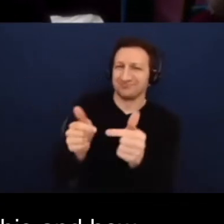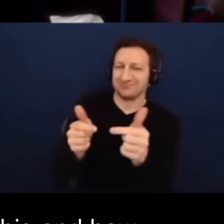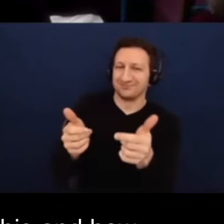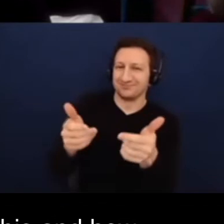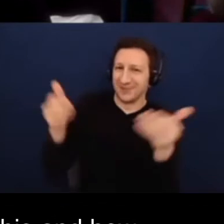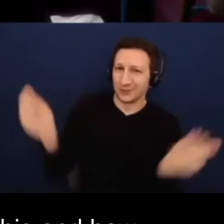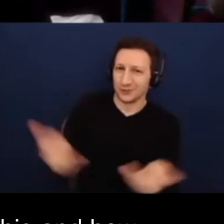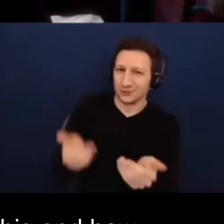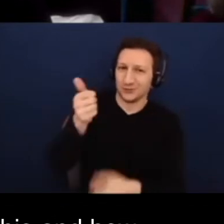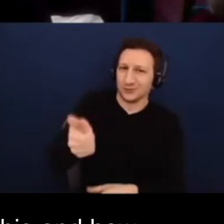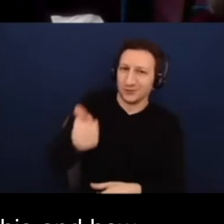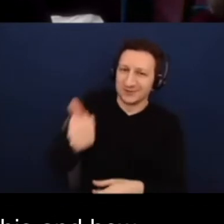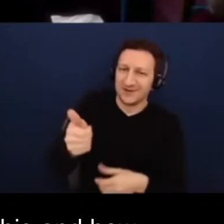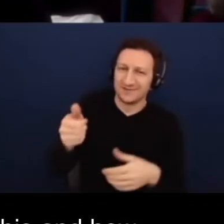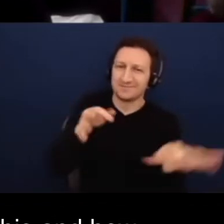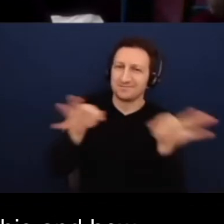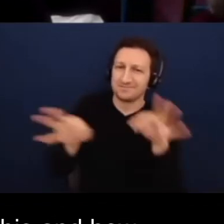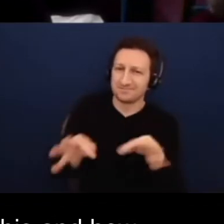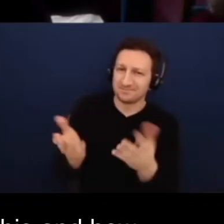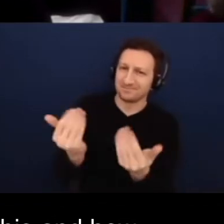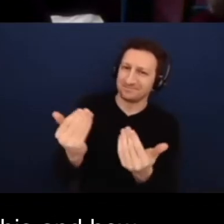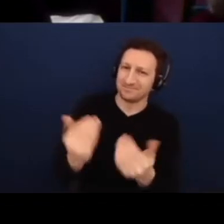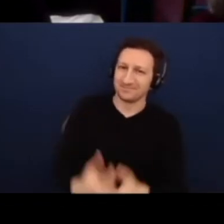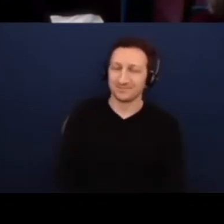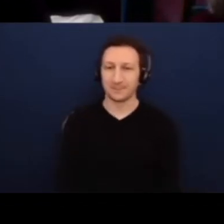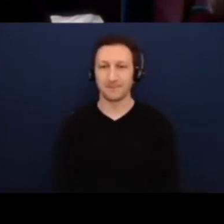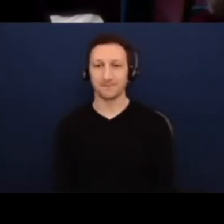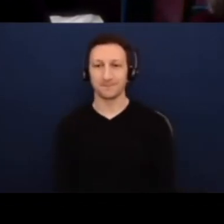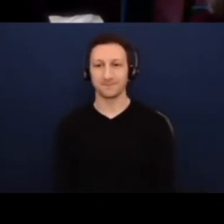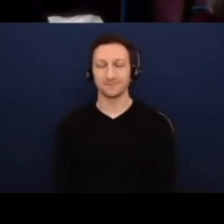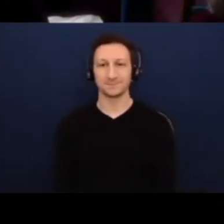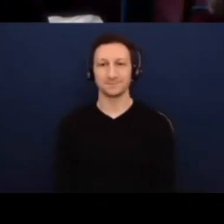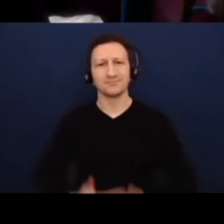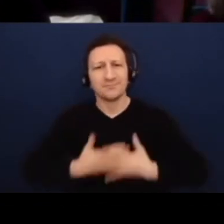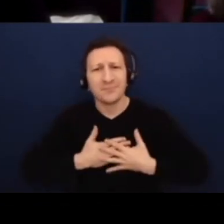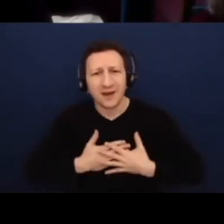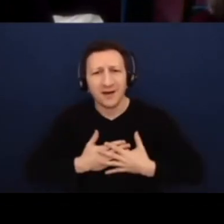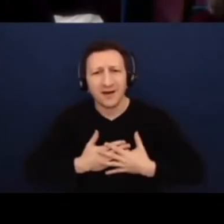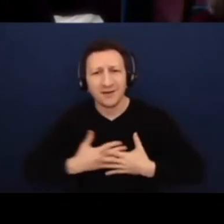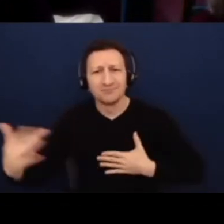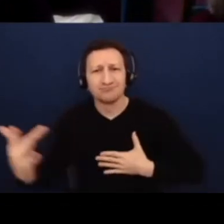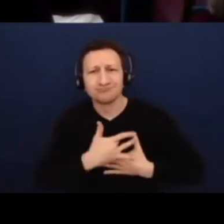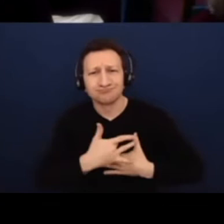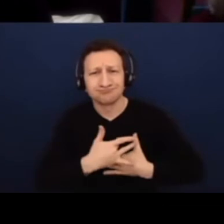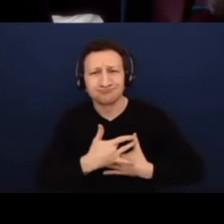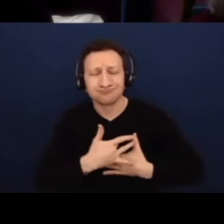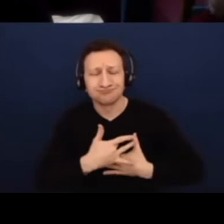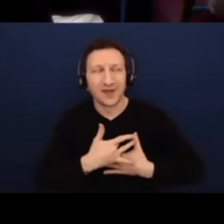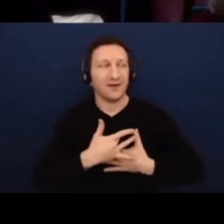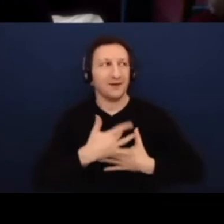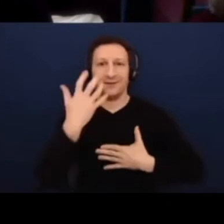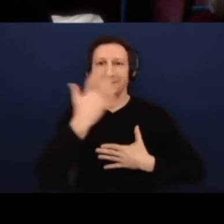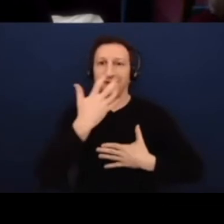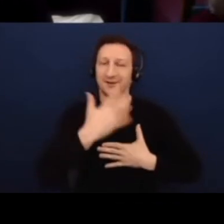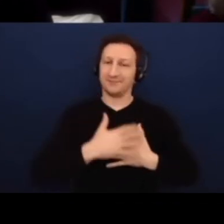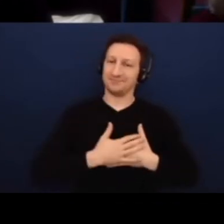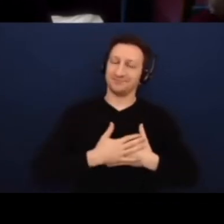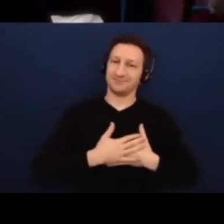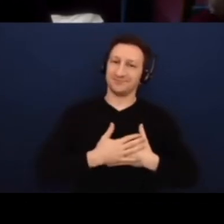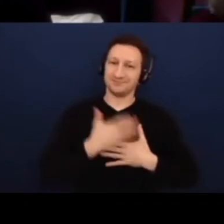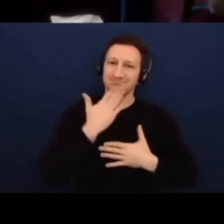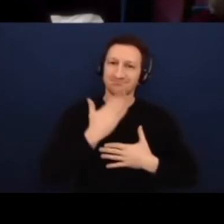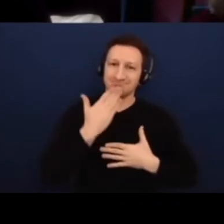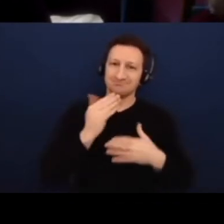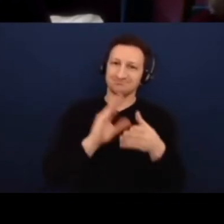you got into this and how you feel about all of this. I am humbled by that. So I